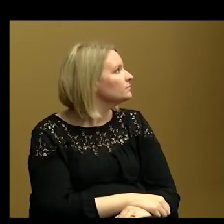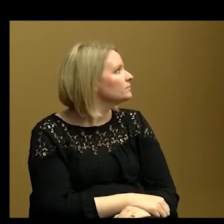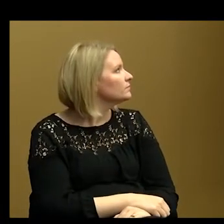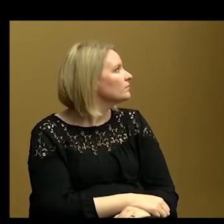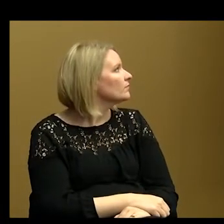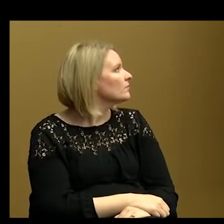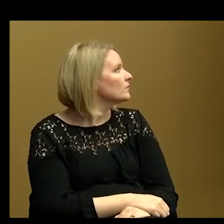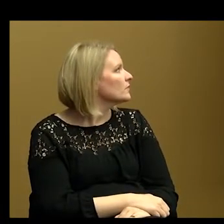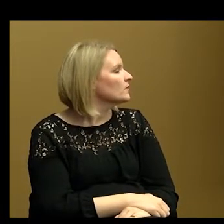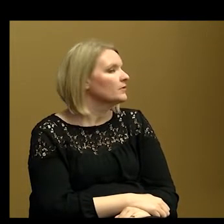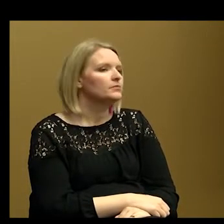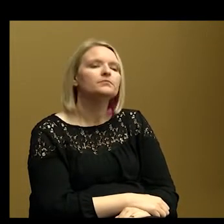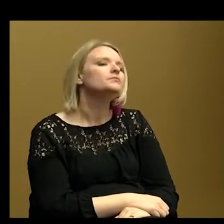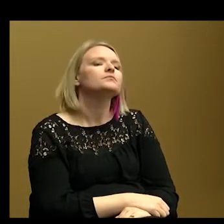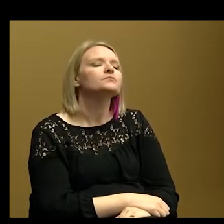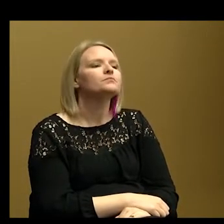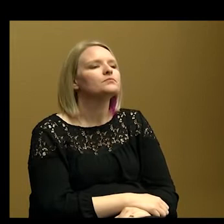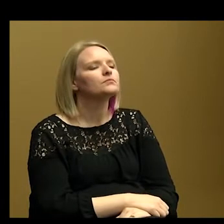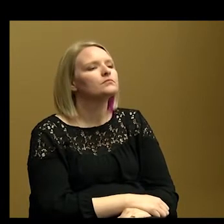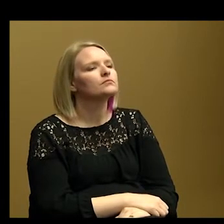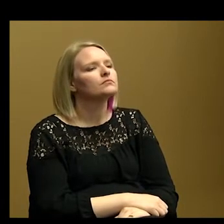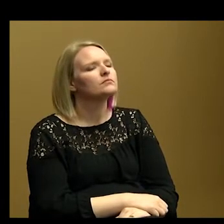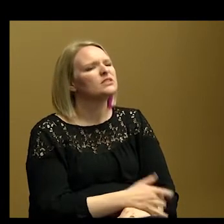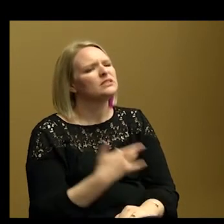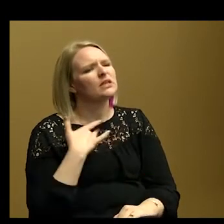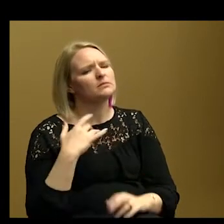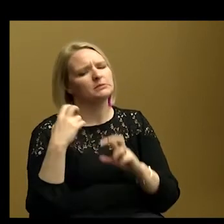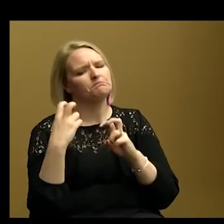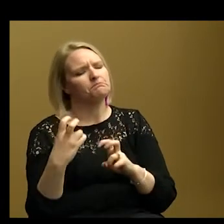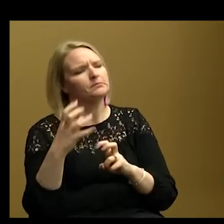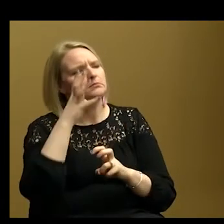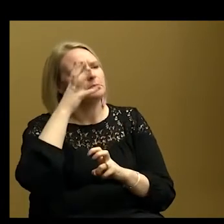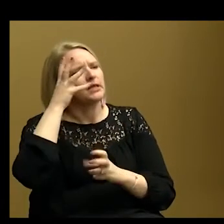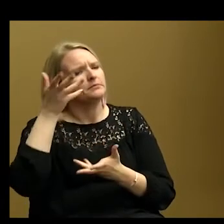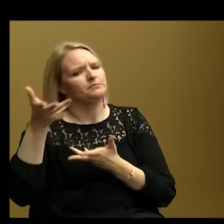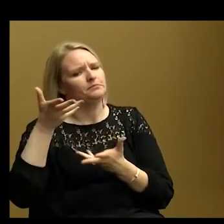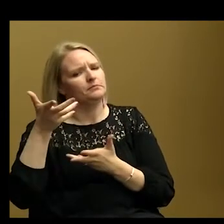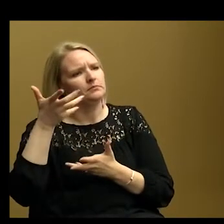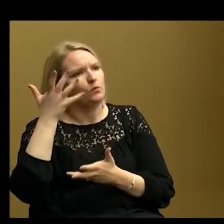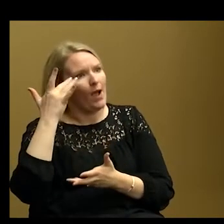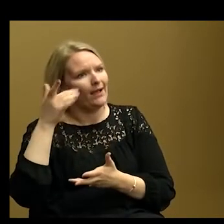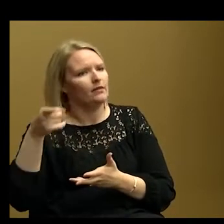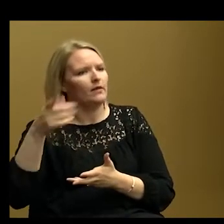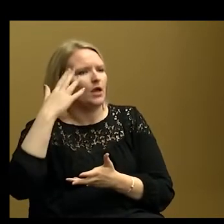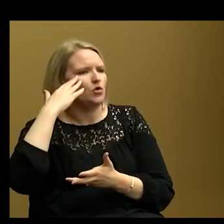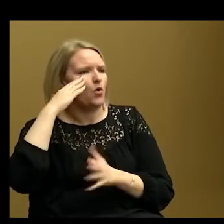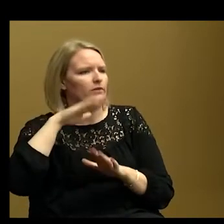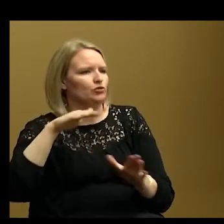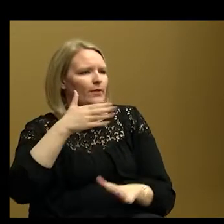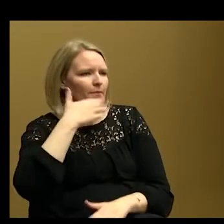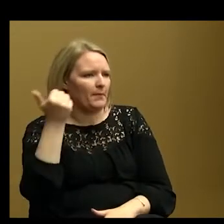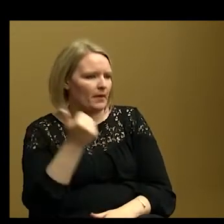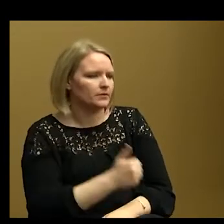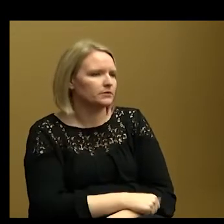And usually, you're doing it with a parent because they know their child the best.